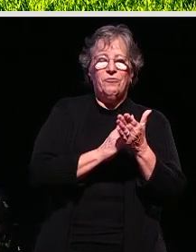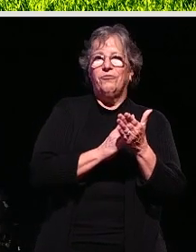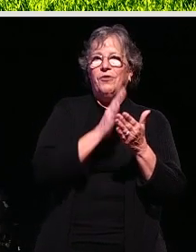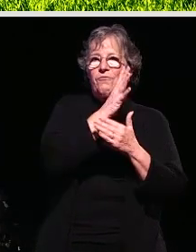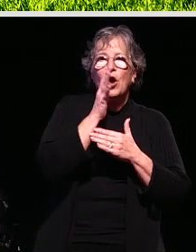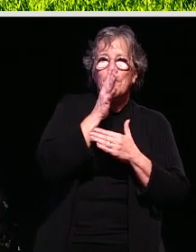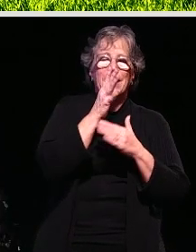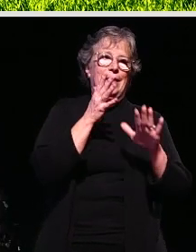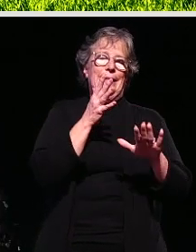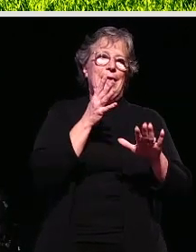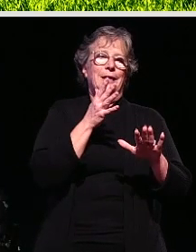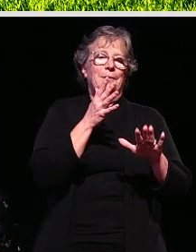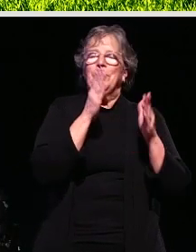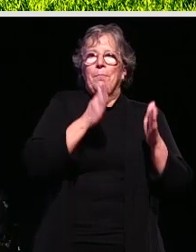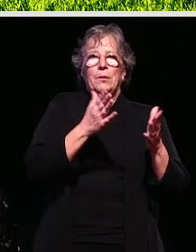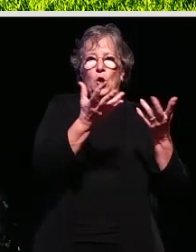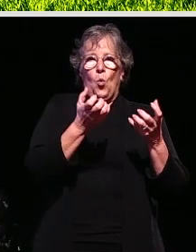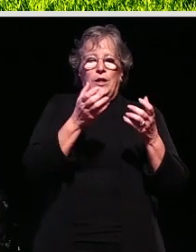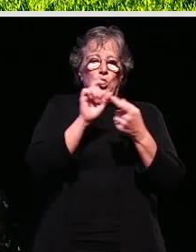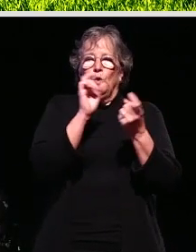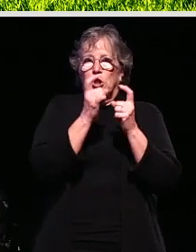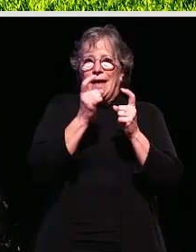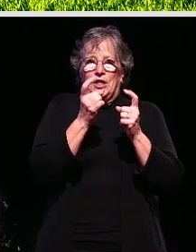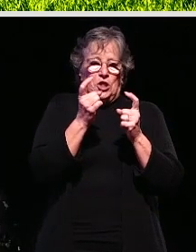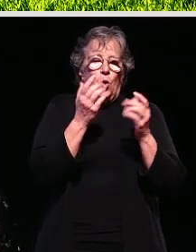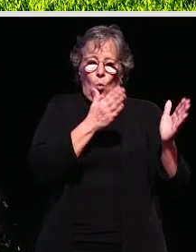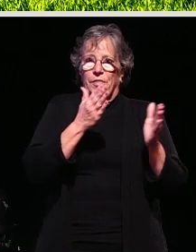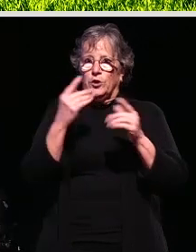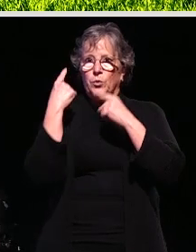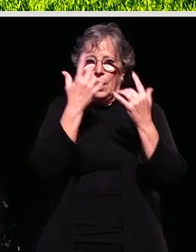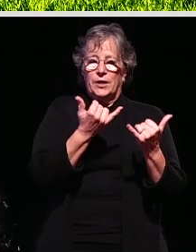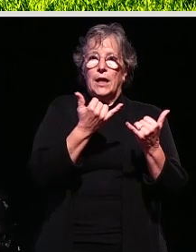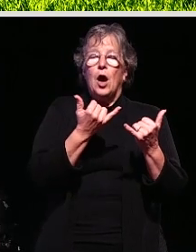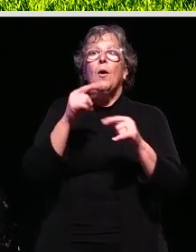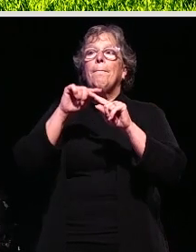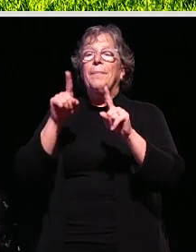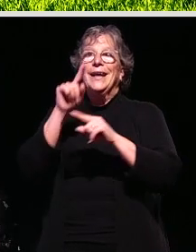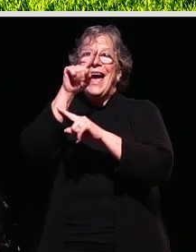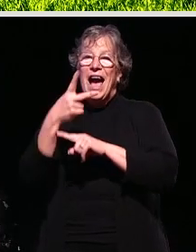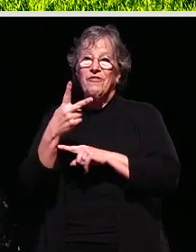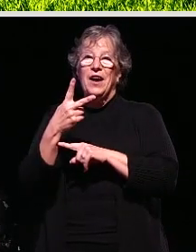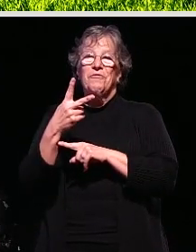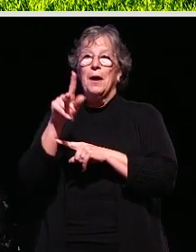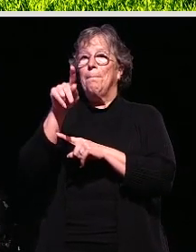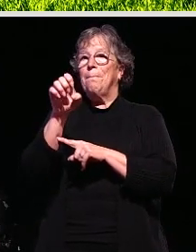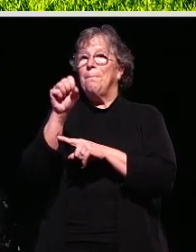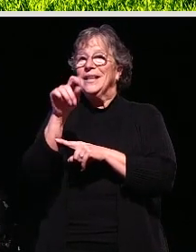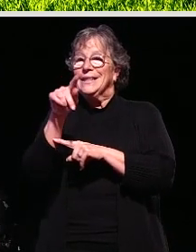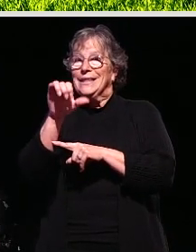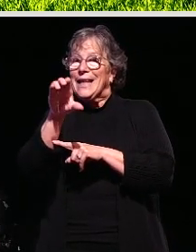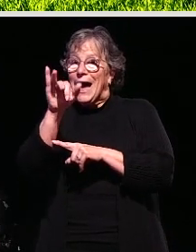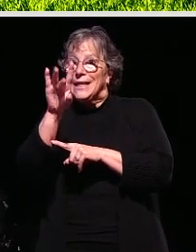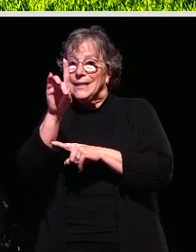wants to change their pesticide regimen, nearly half of the chemicals that go into those seed treatments today have either been banned, are